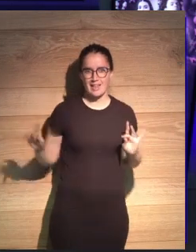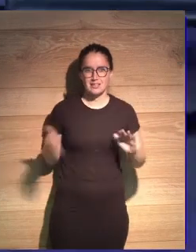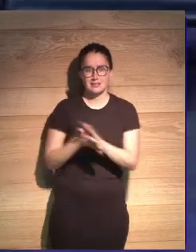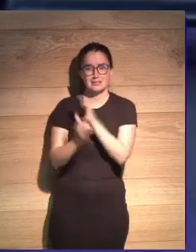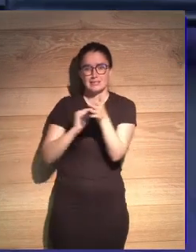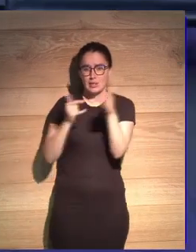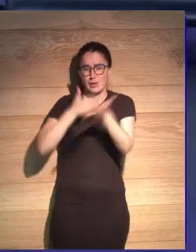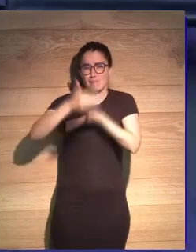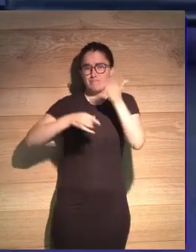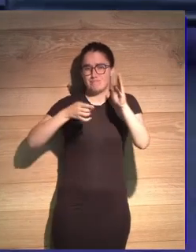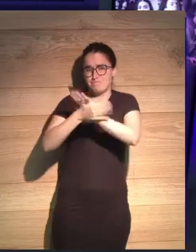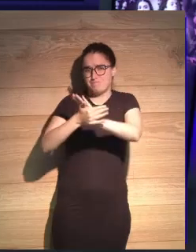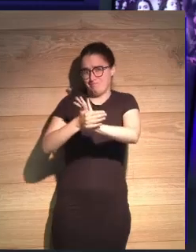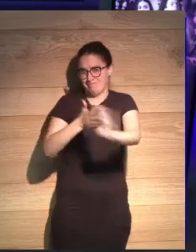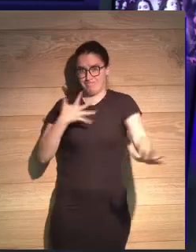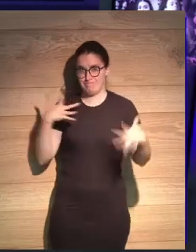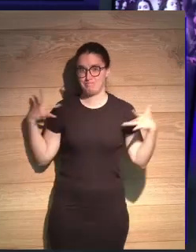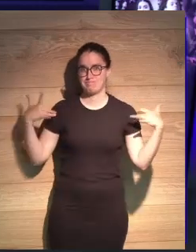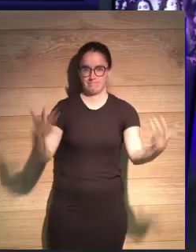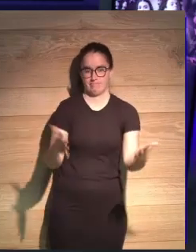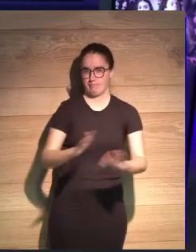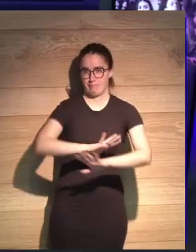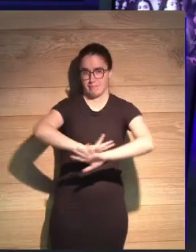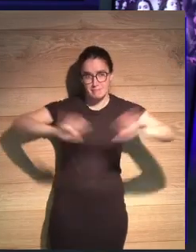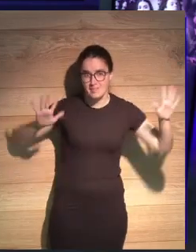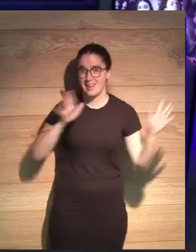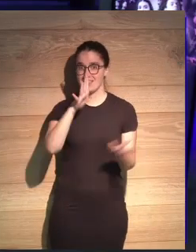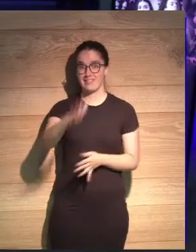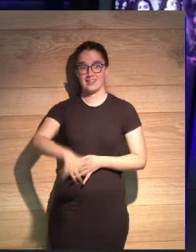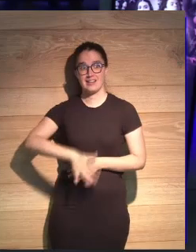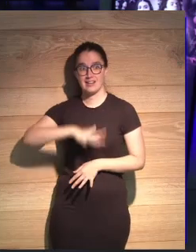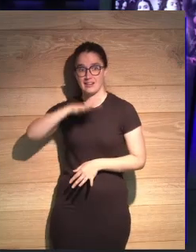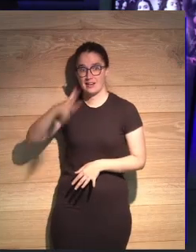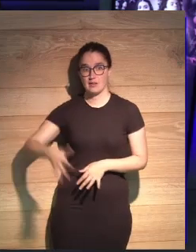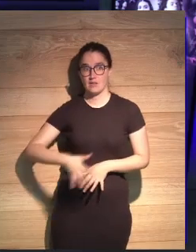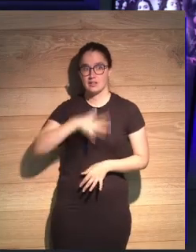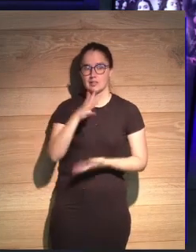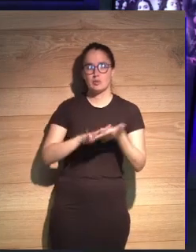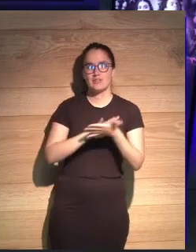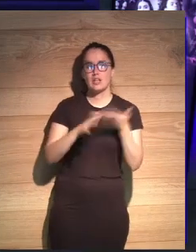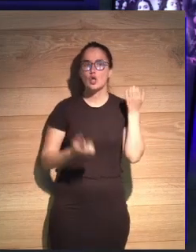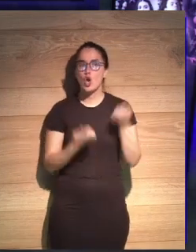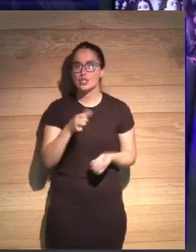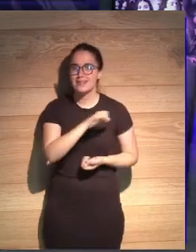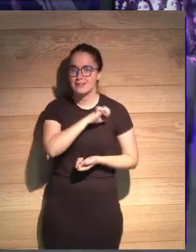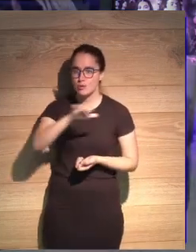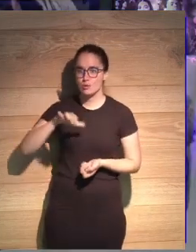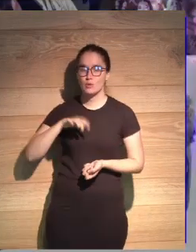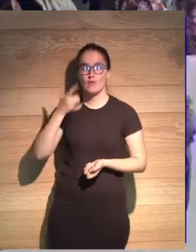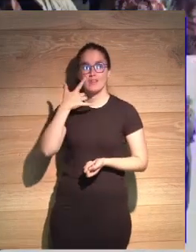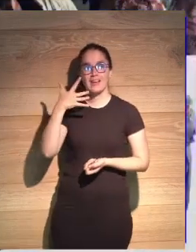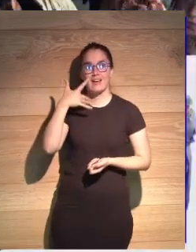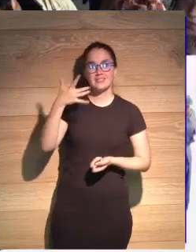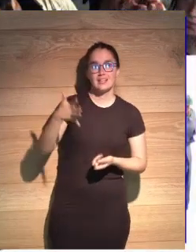If you use them nowadays, they are useless because technology develops very fast. We